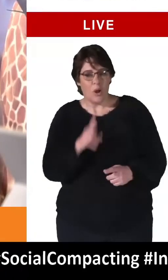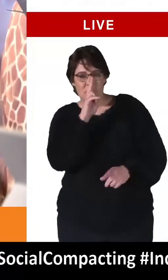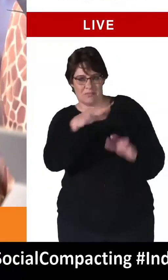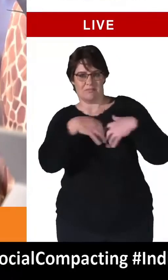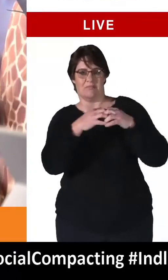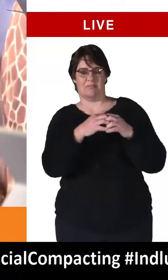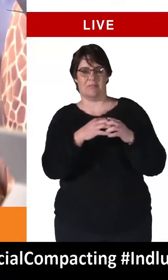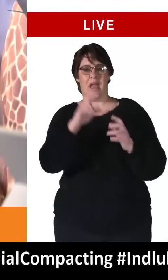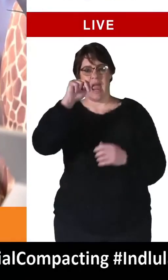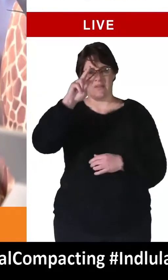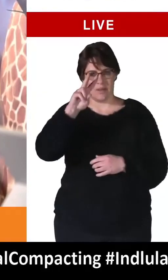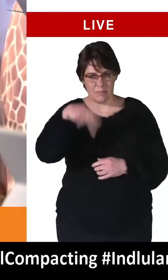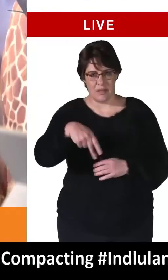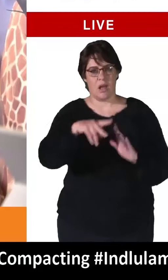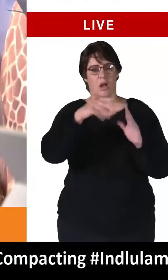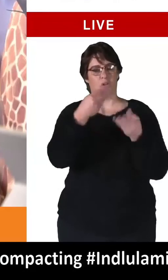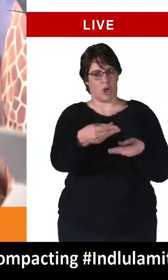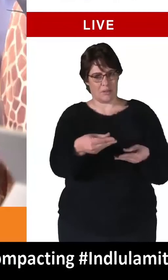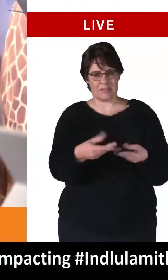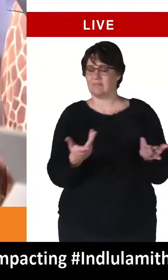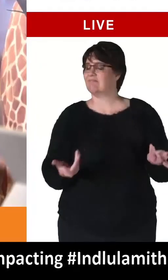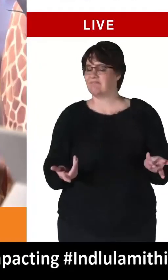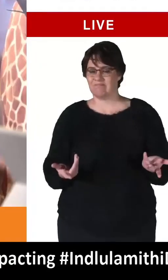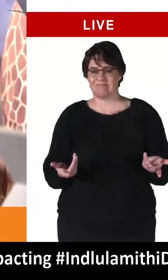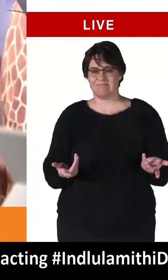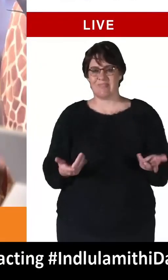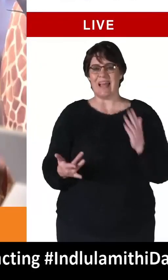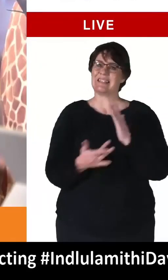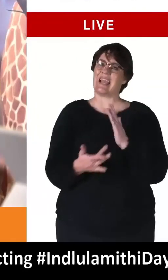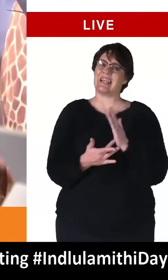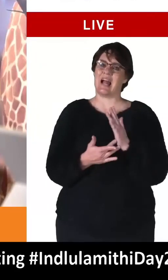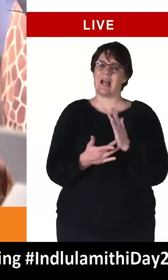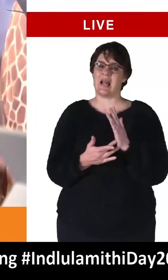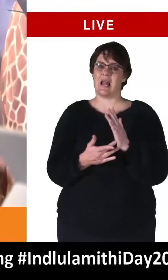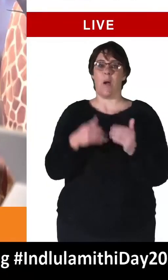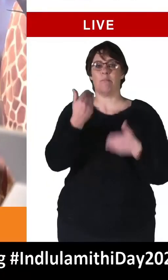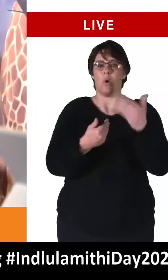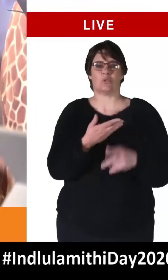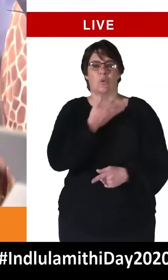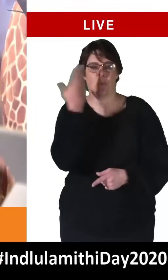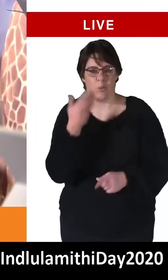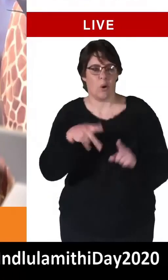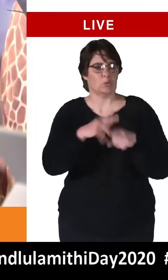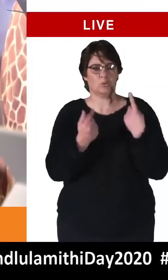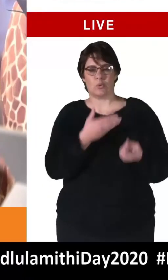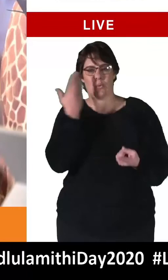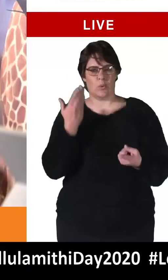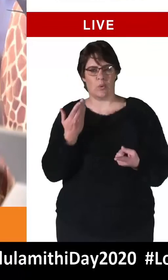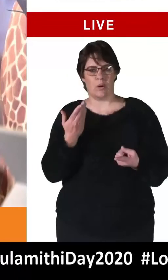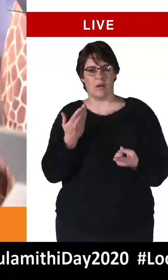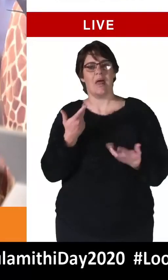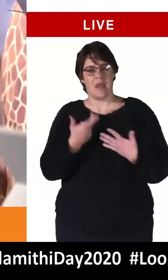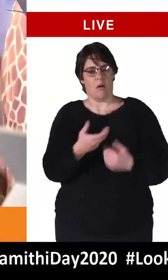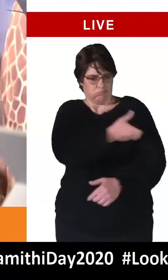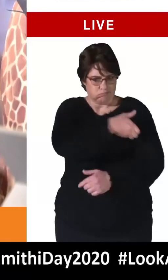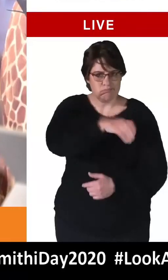The NDP was a document. It didn't have any technical processes or tools and people who are equipped